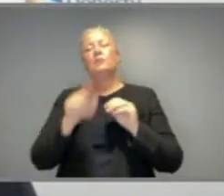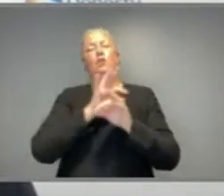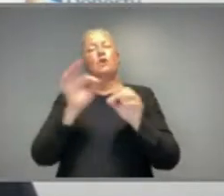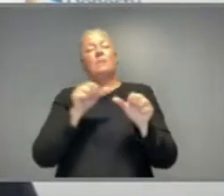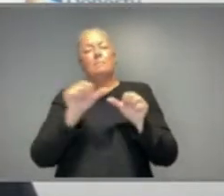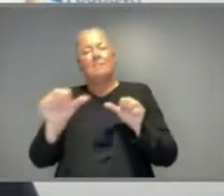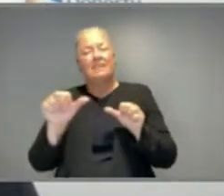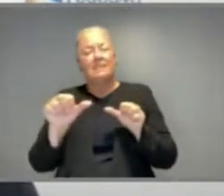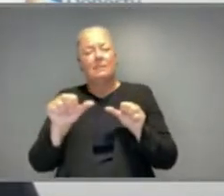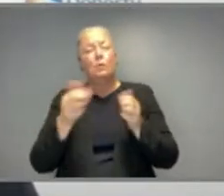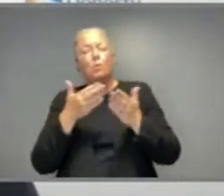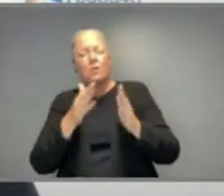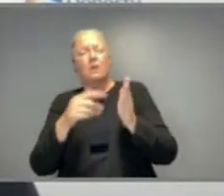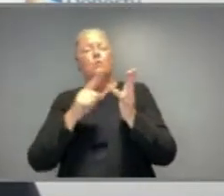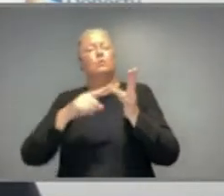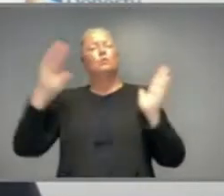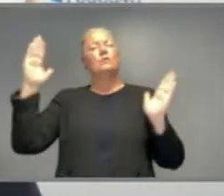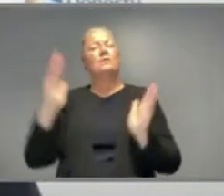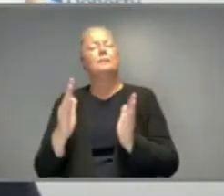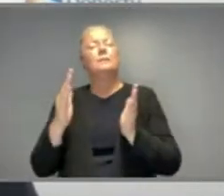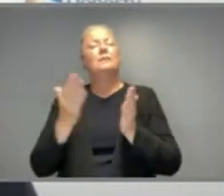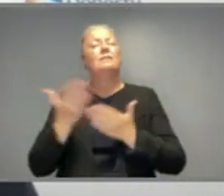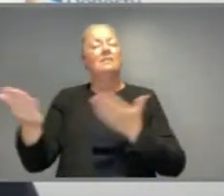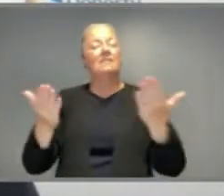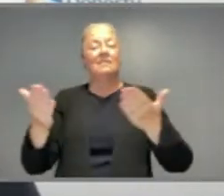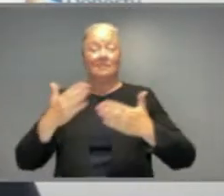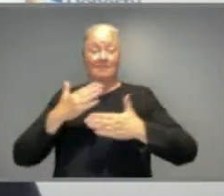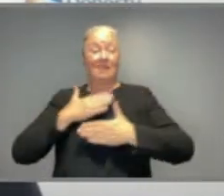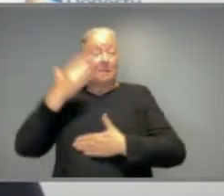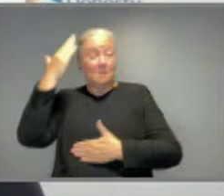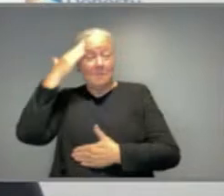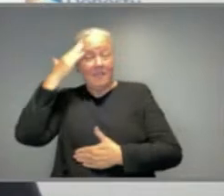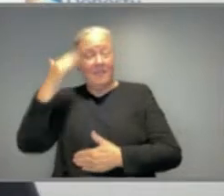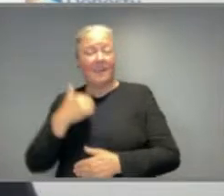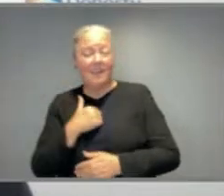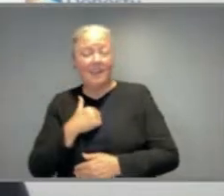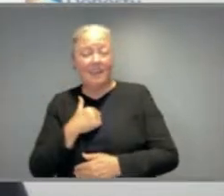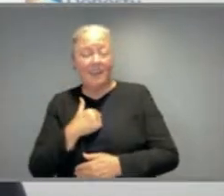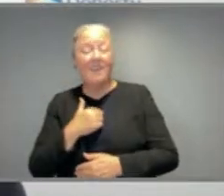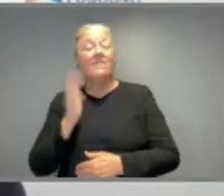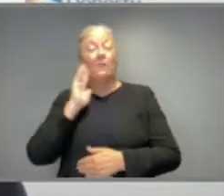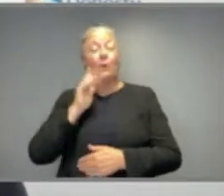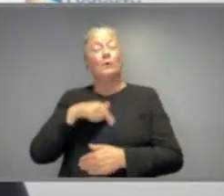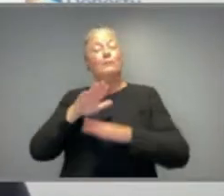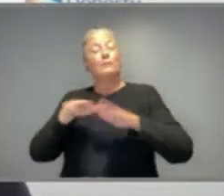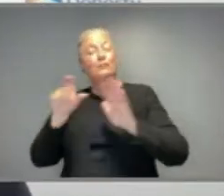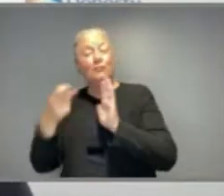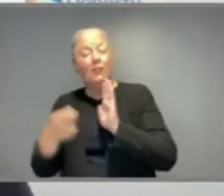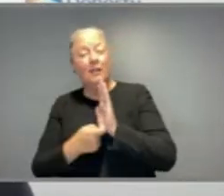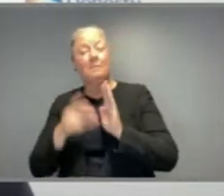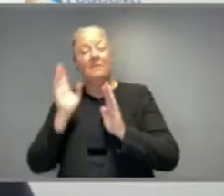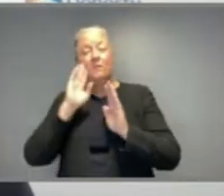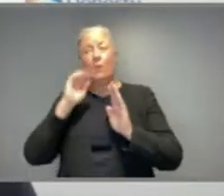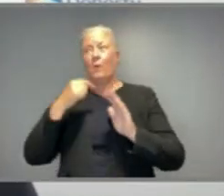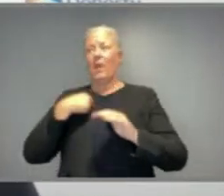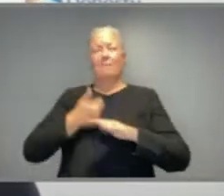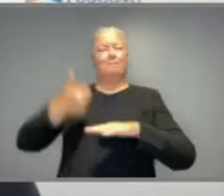transmission. We recognise I am a parent. I was a paediatrician before I became a public health physician. I'm a clinician